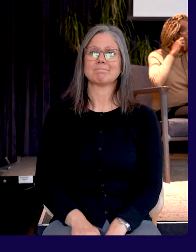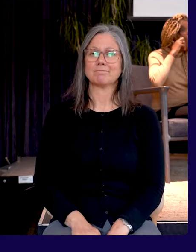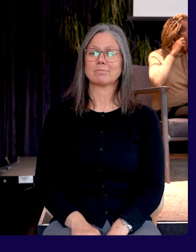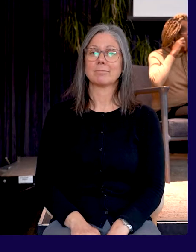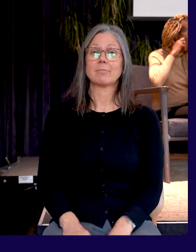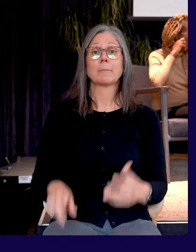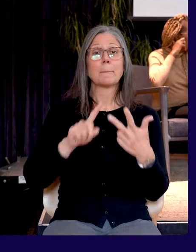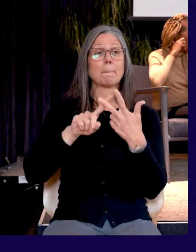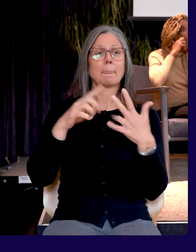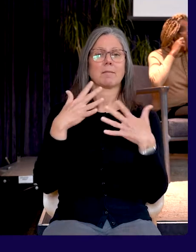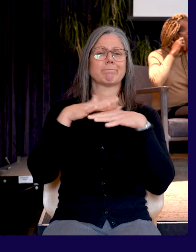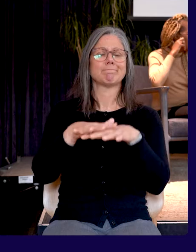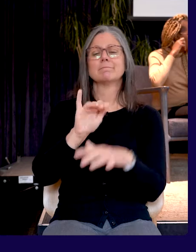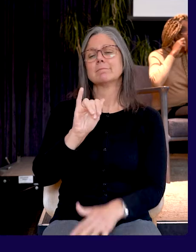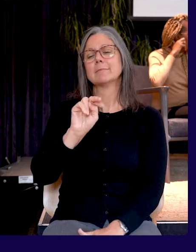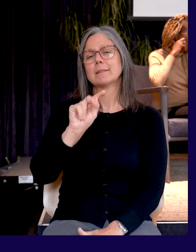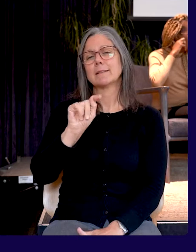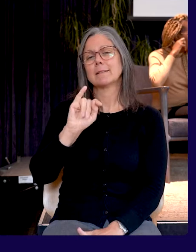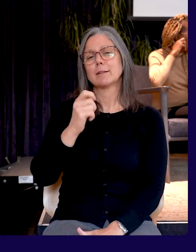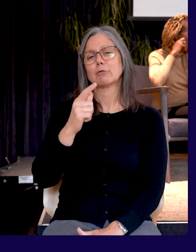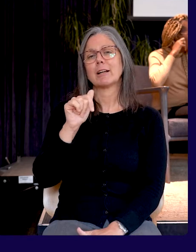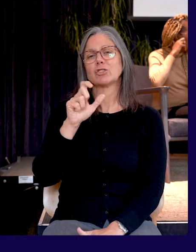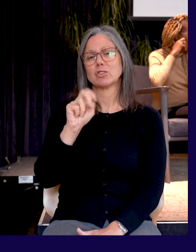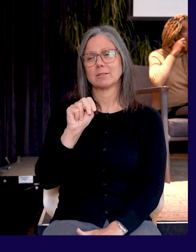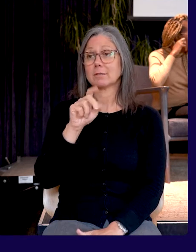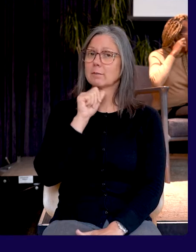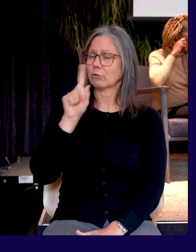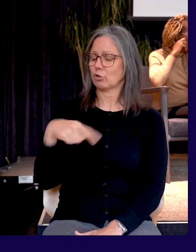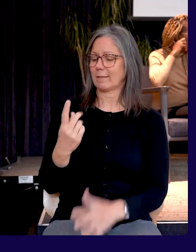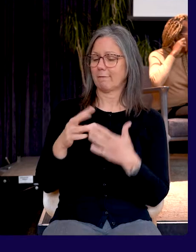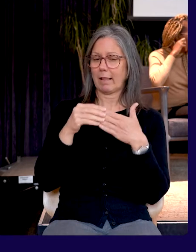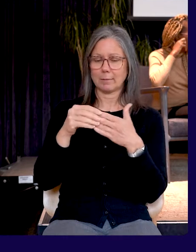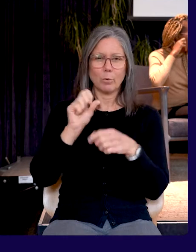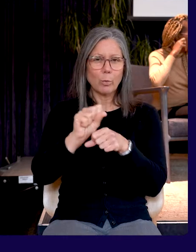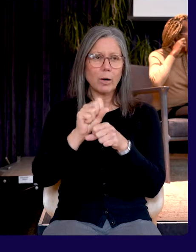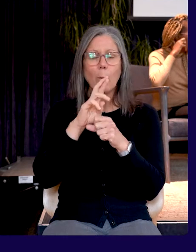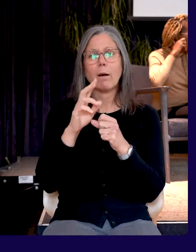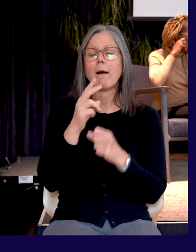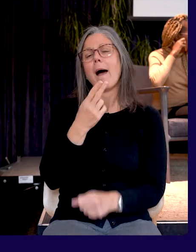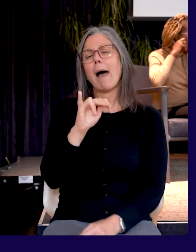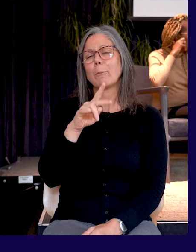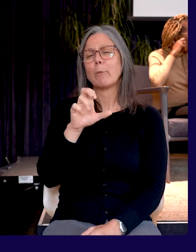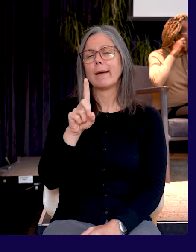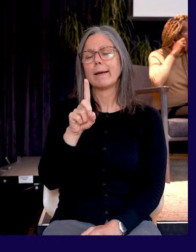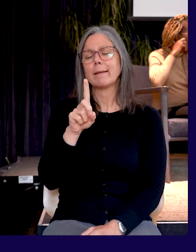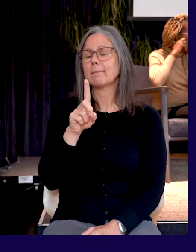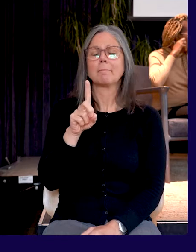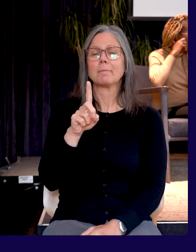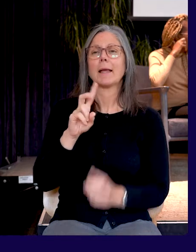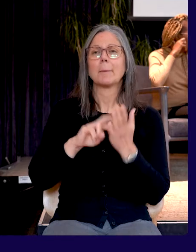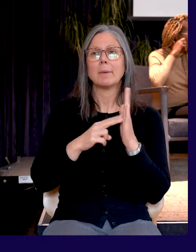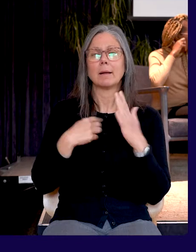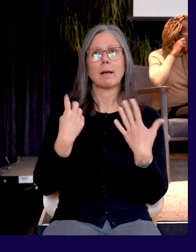is integration, and not just flexible work integration or hybrid work integration. I'm talking about, I